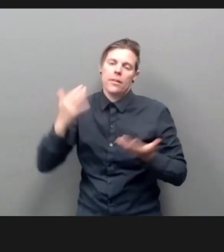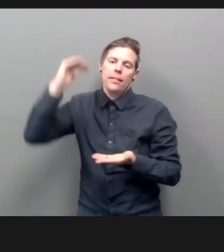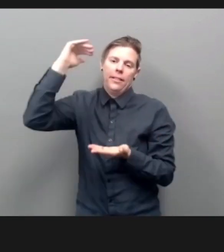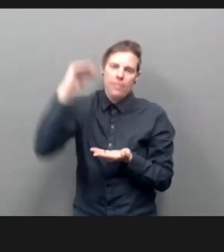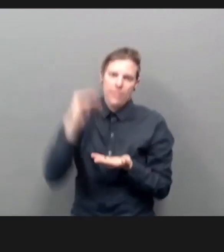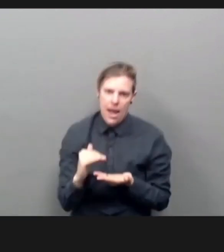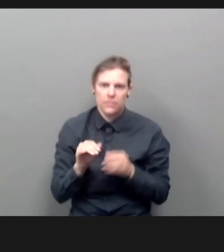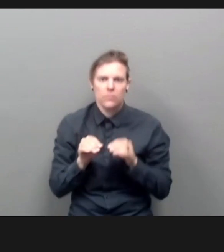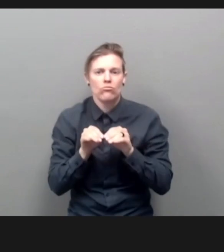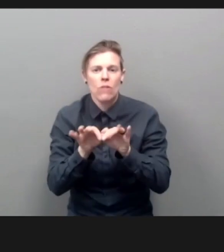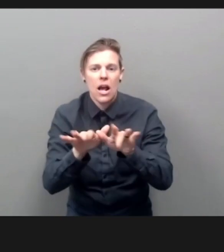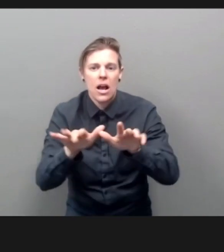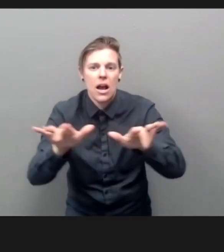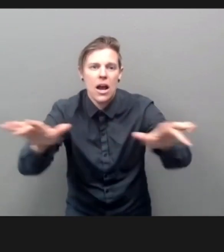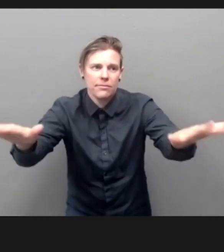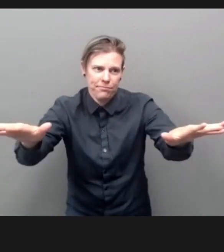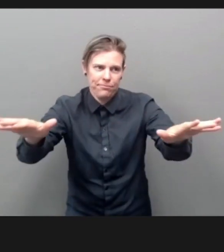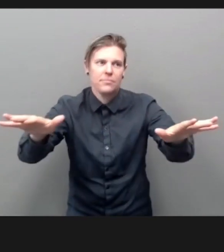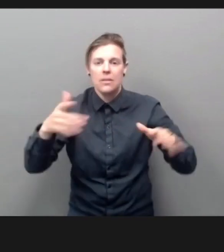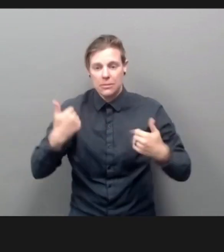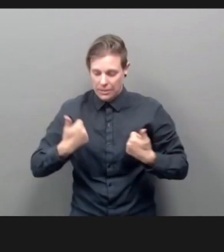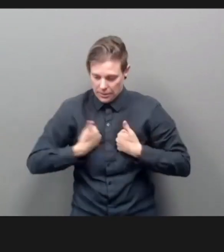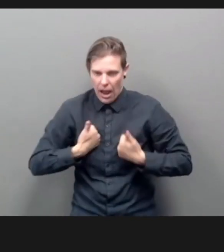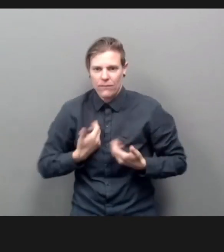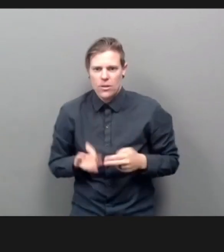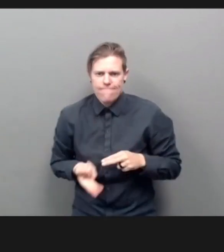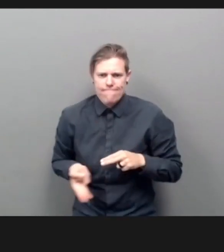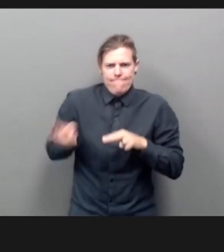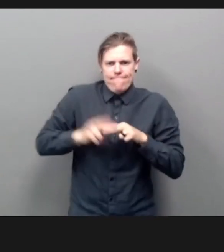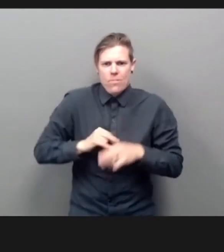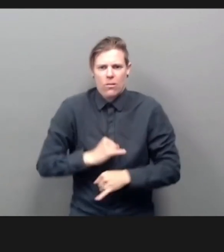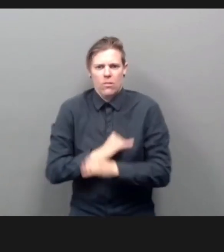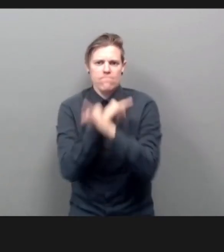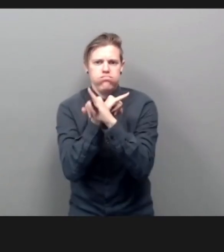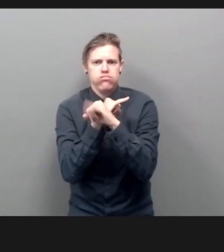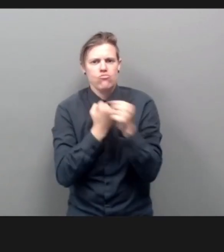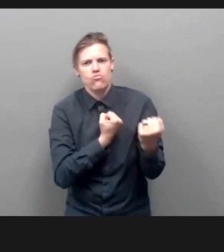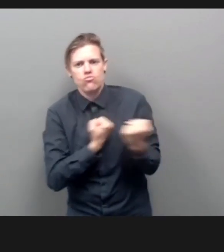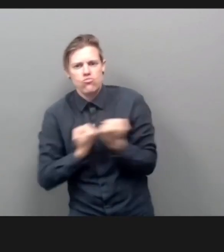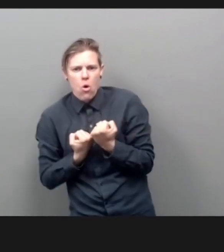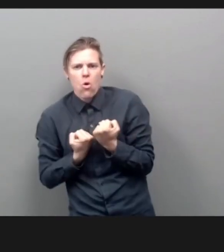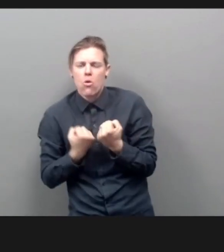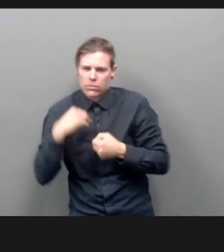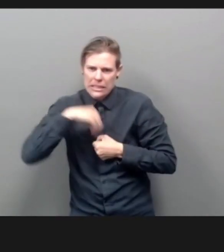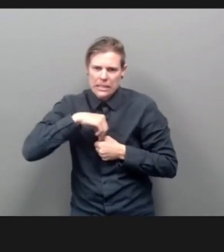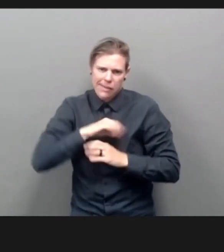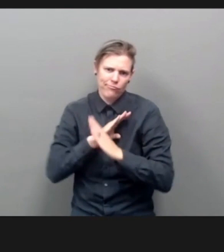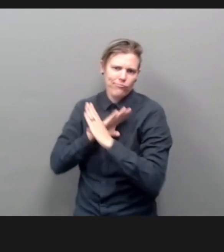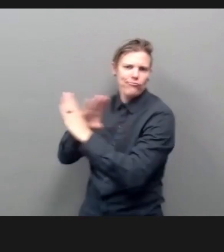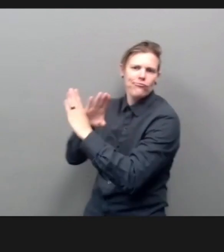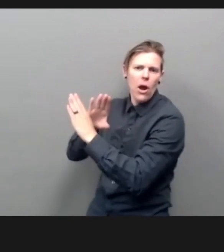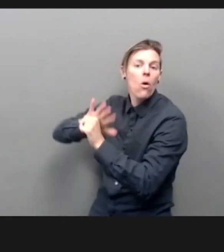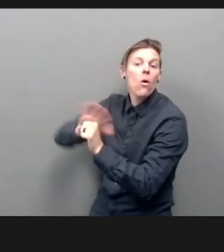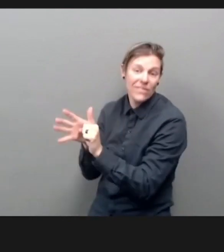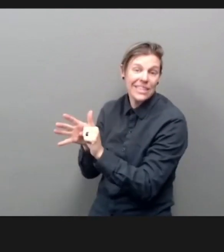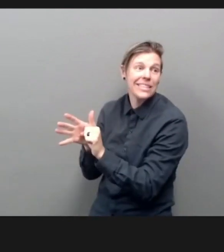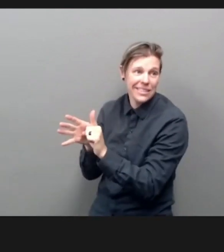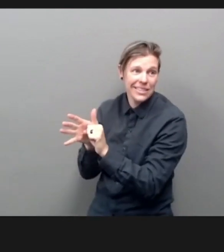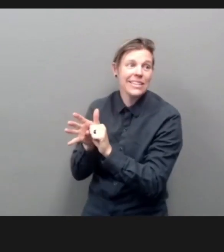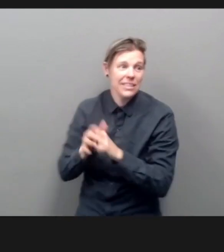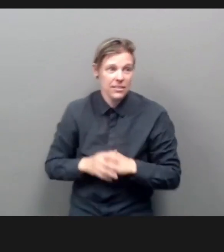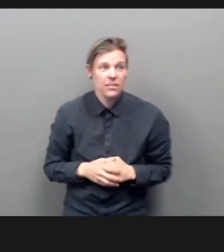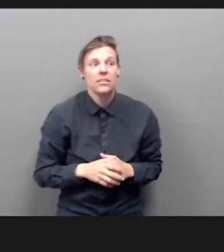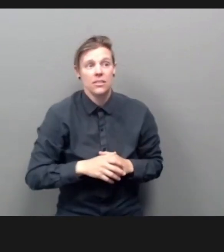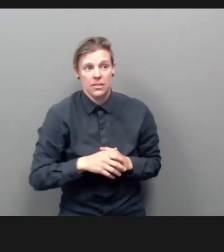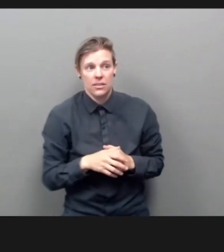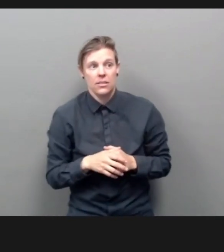and our families. And so we are analyzing what we can do to create those incentives and